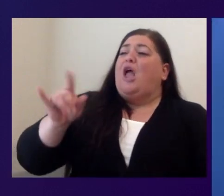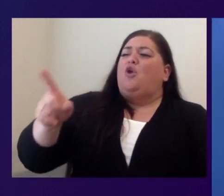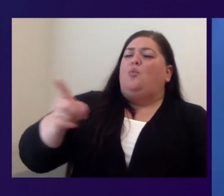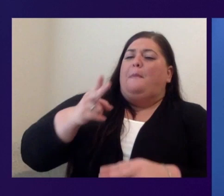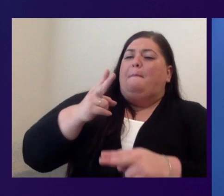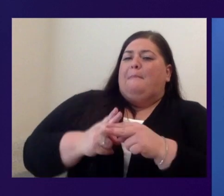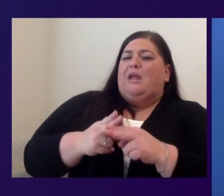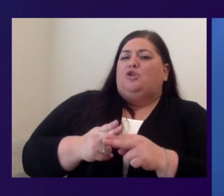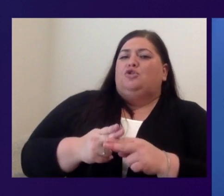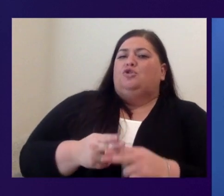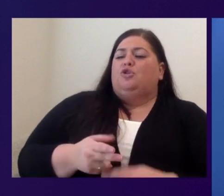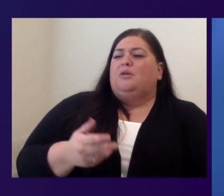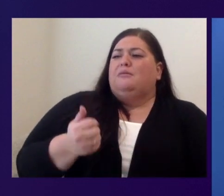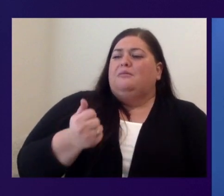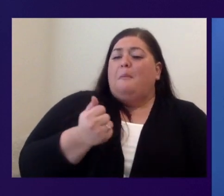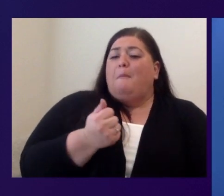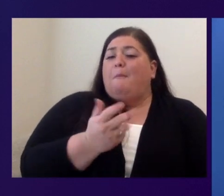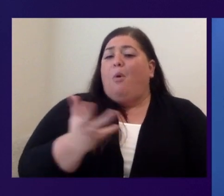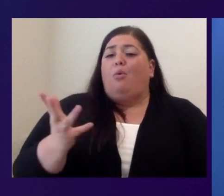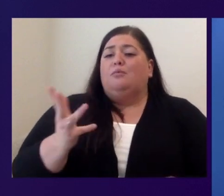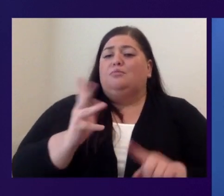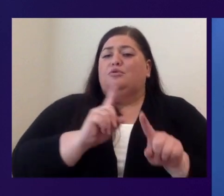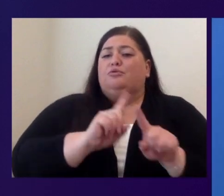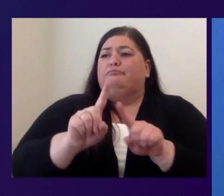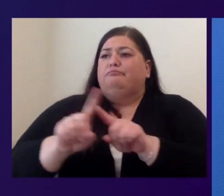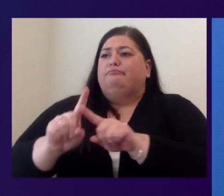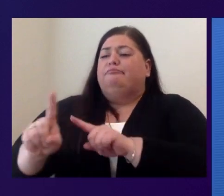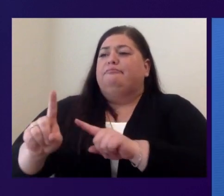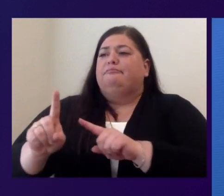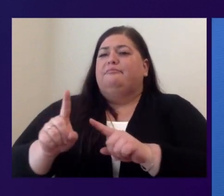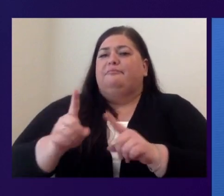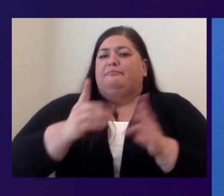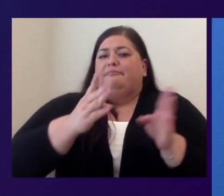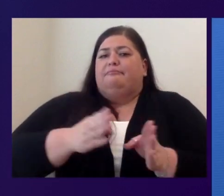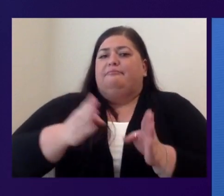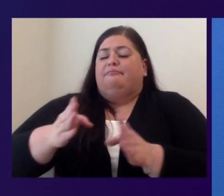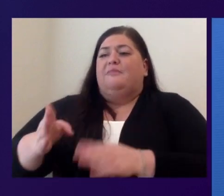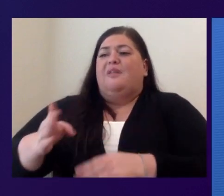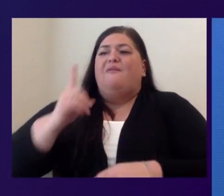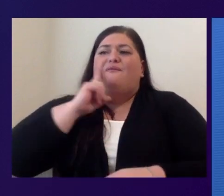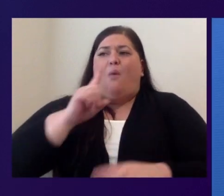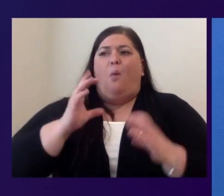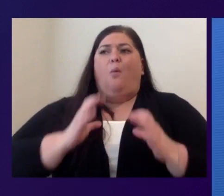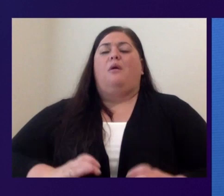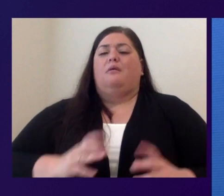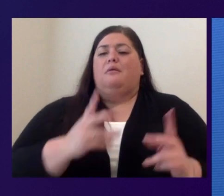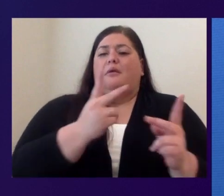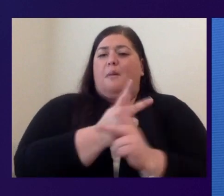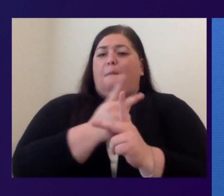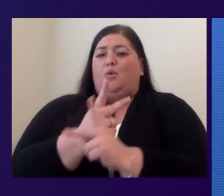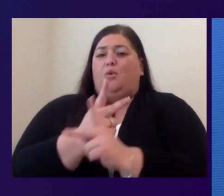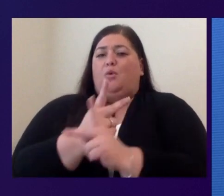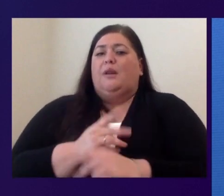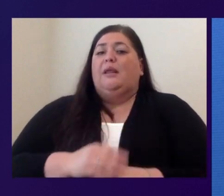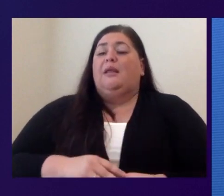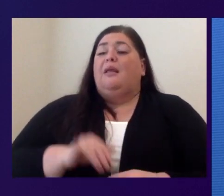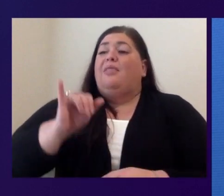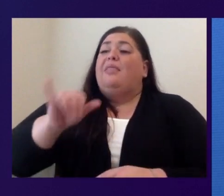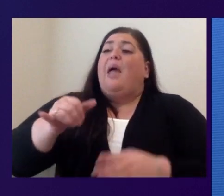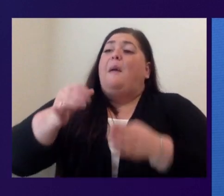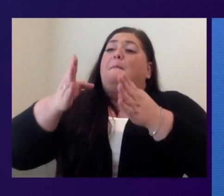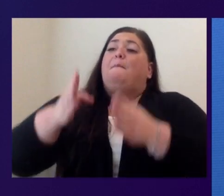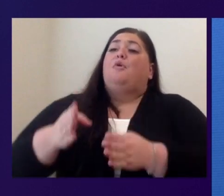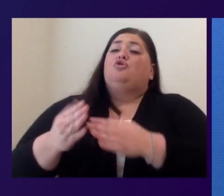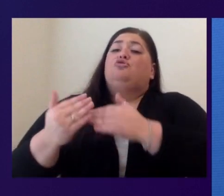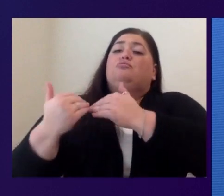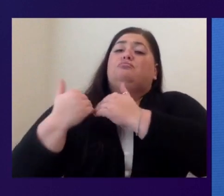multiple personas that we think about and our customers think about around end user computing. The person making the decision on the right